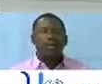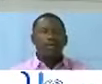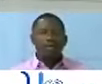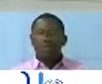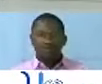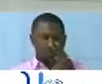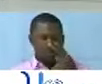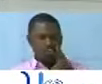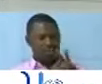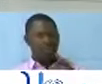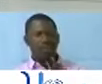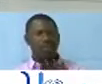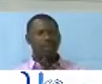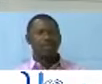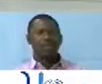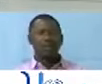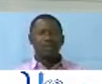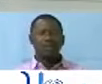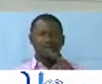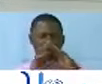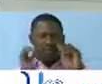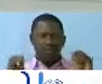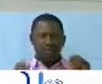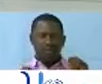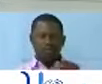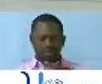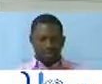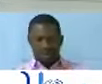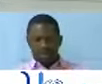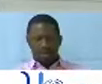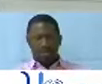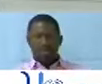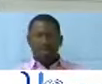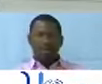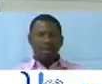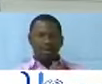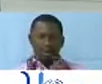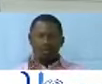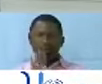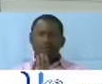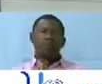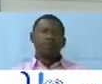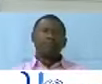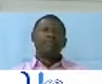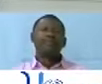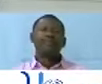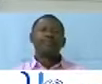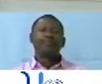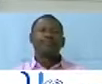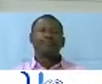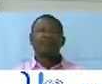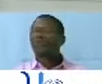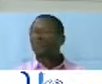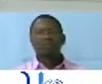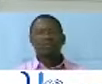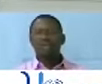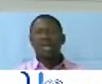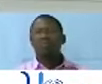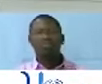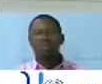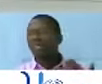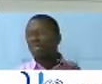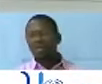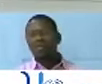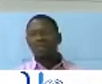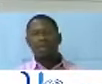official correspondence. Why not? It's my dad. Allah hamne ni mungi baya kochi ofisi. But it was not during my time. Why na ne kochi